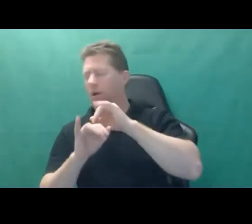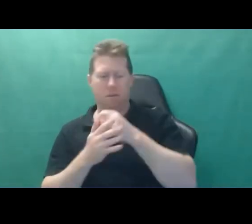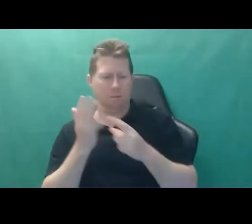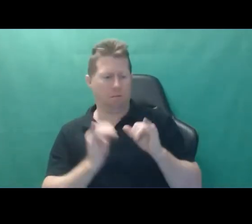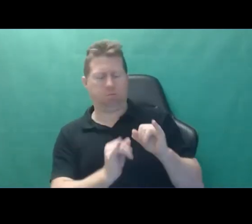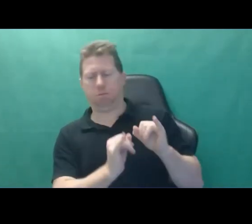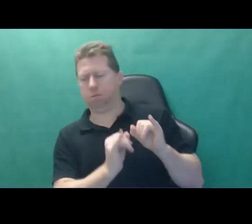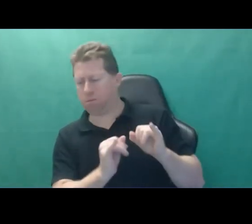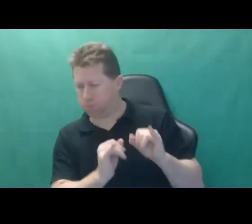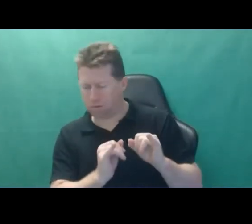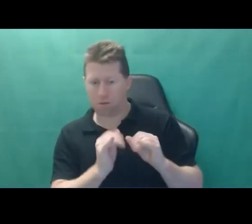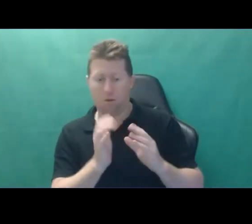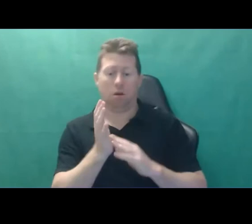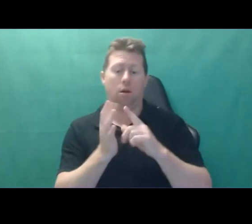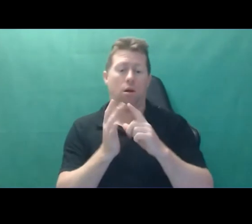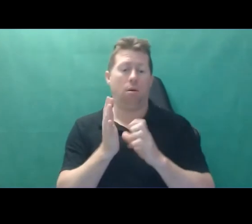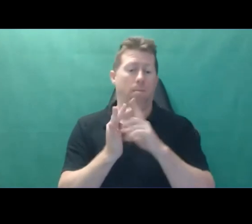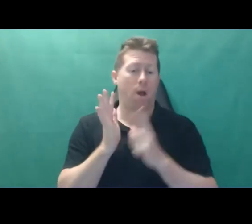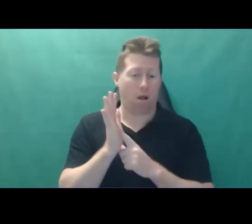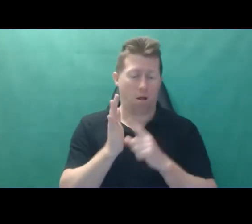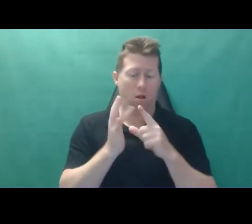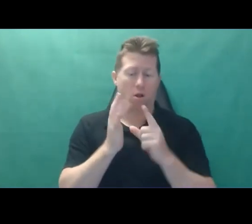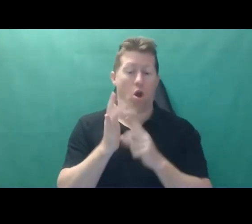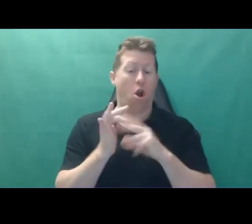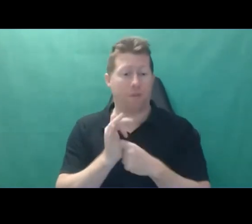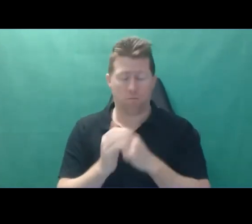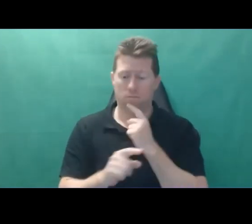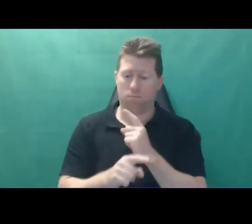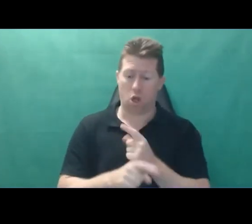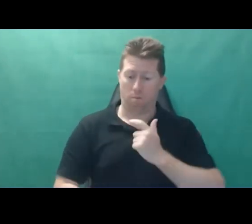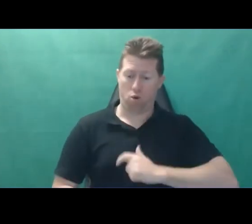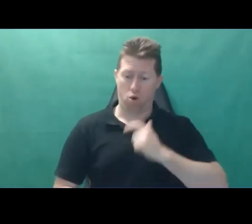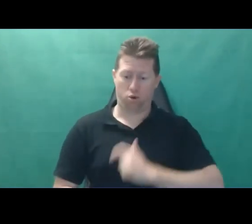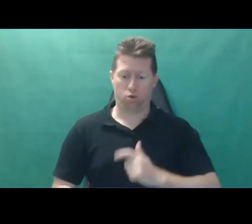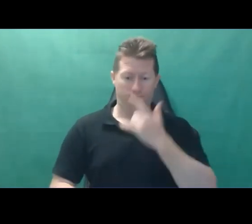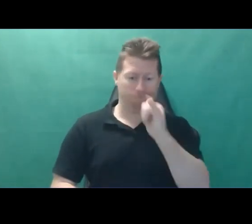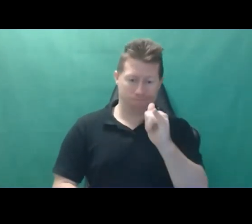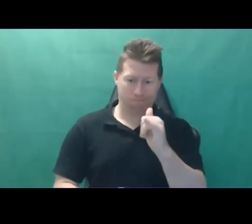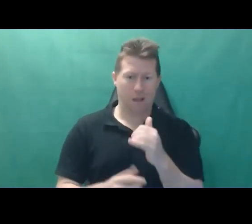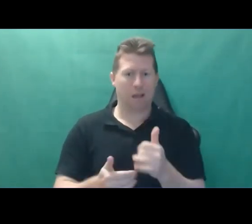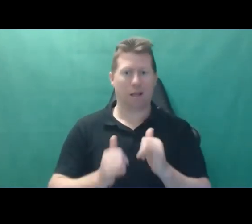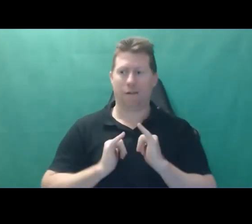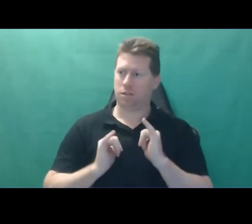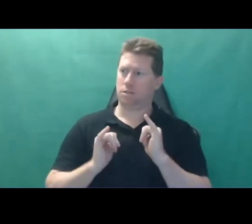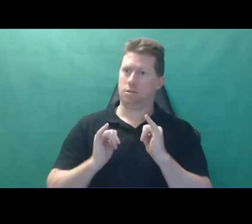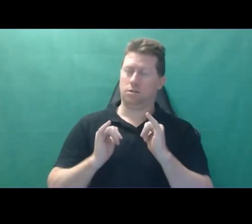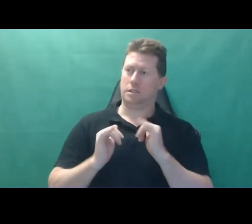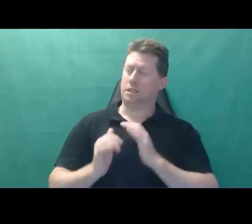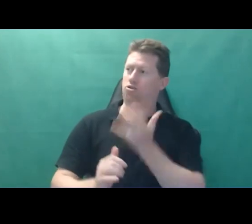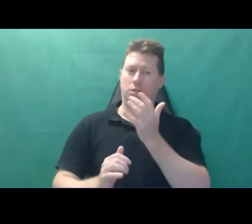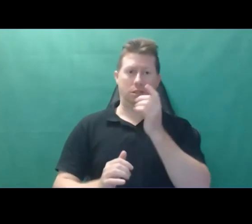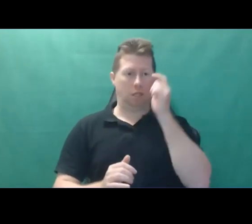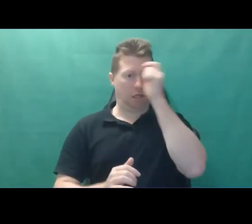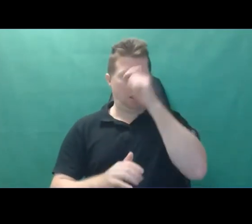Michael Oliver tells us that personal tragedy is the grand theory of disability. Disability is often subjected